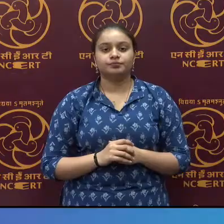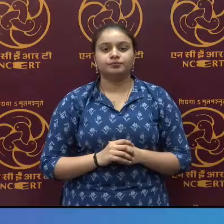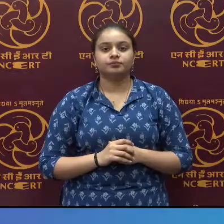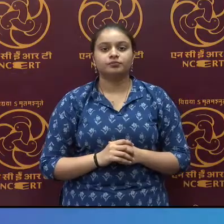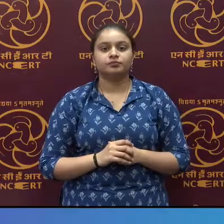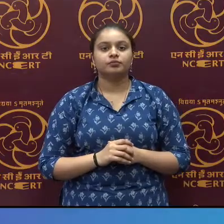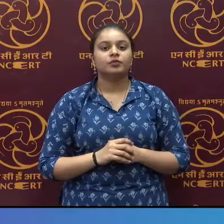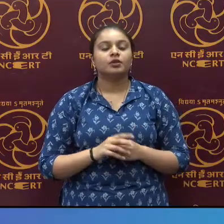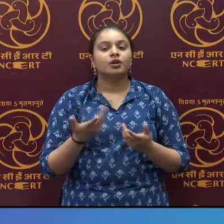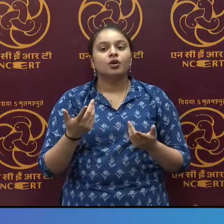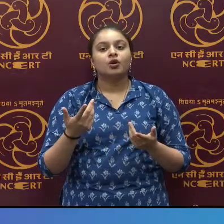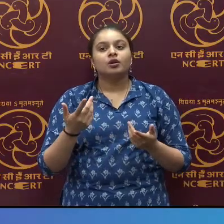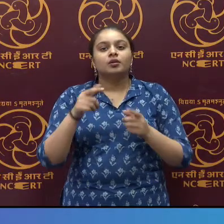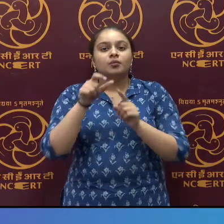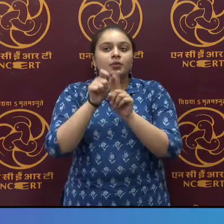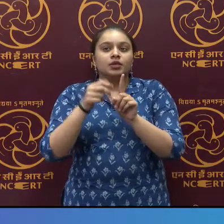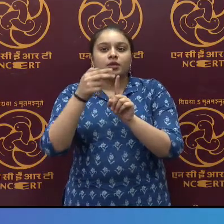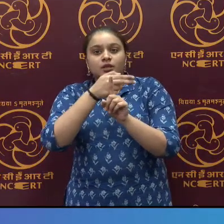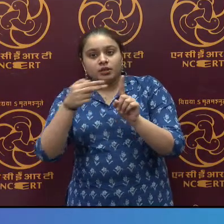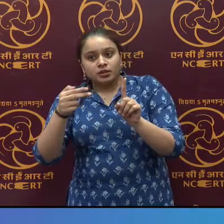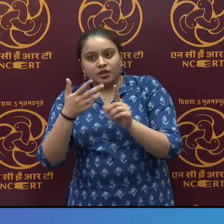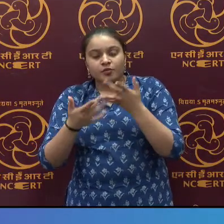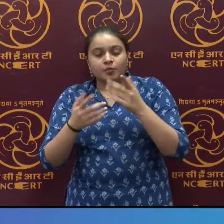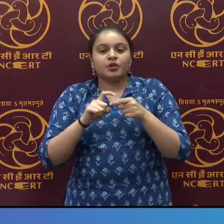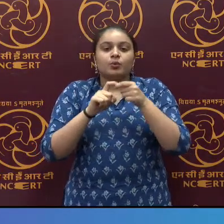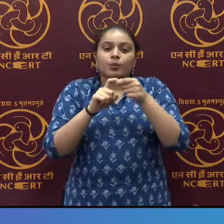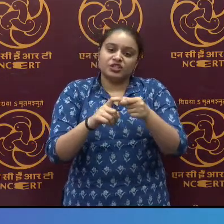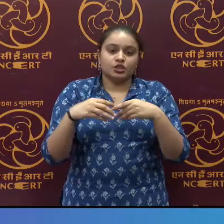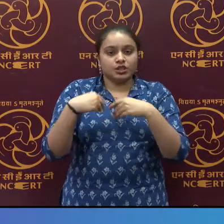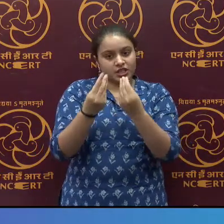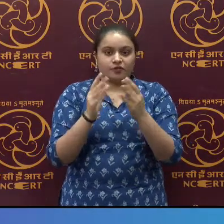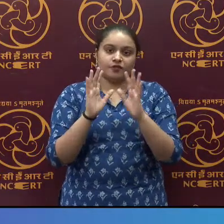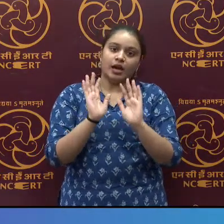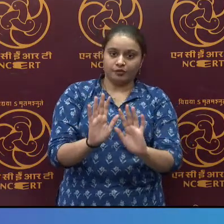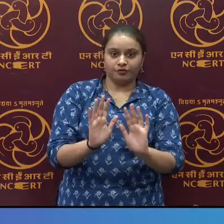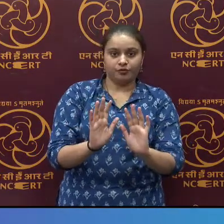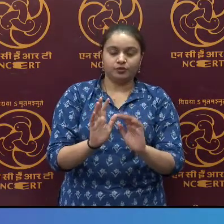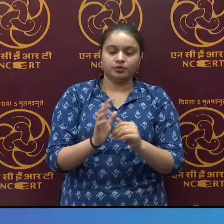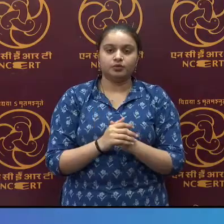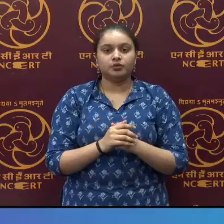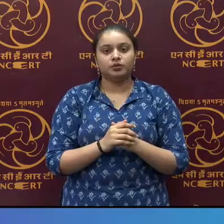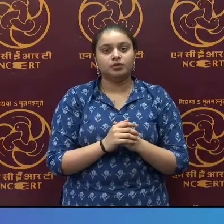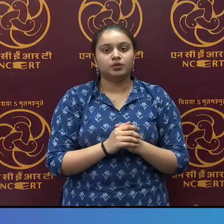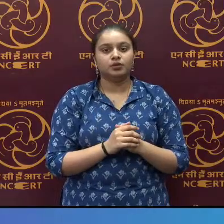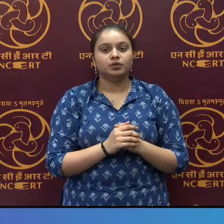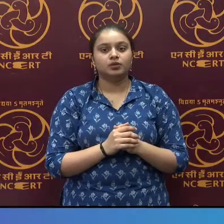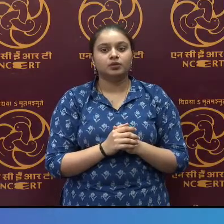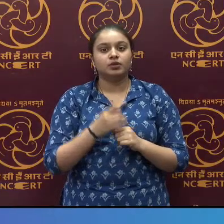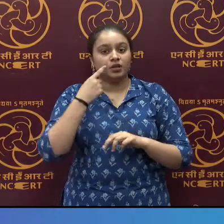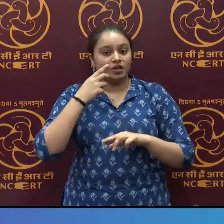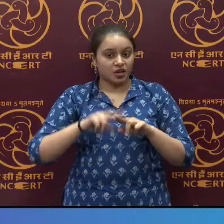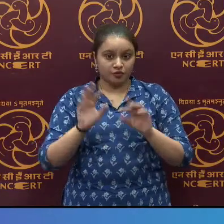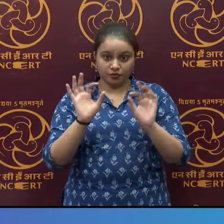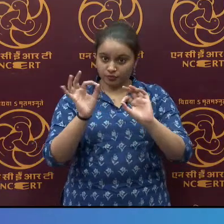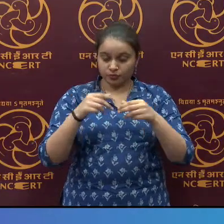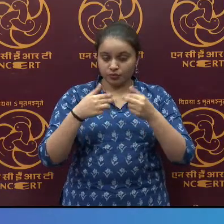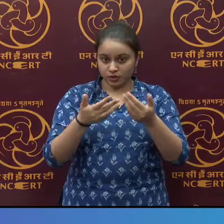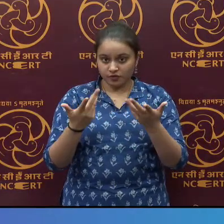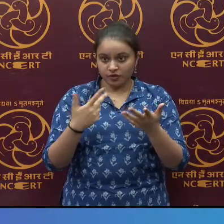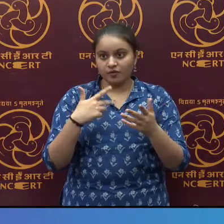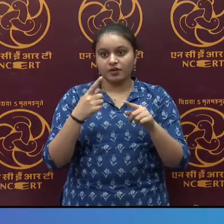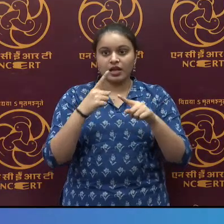the name of the writer is usually given in the question, I believe. Yes, so name of the writer is usually given in the question paper, and if it's not written, you